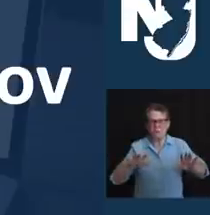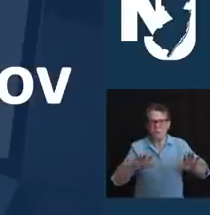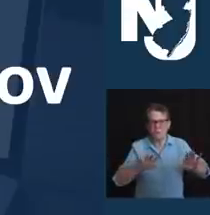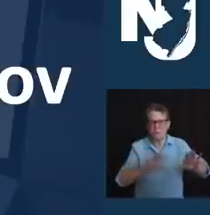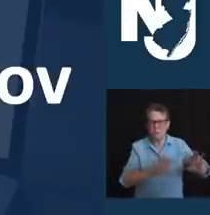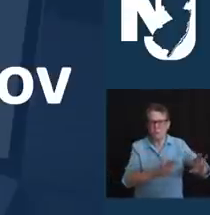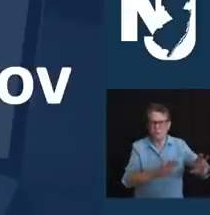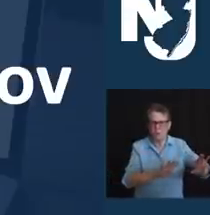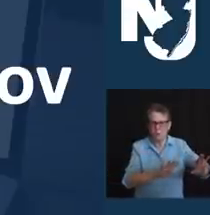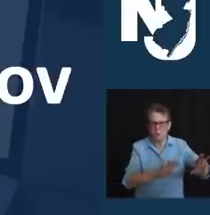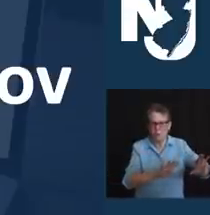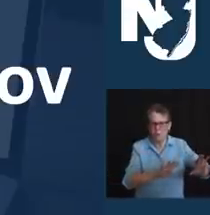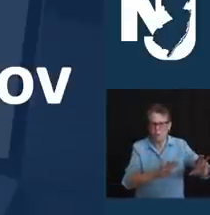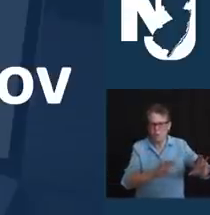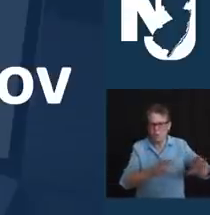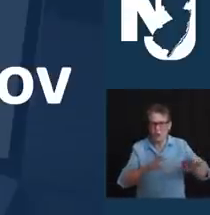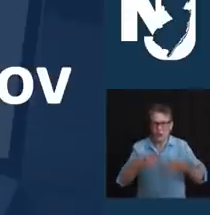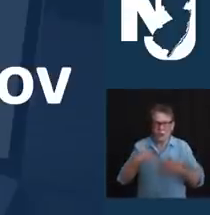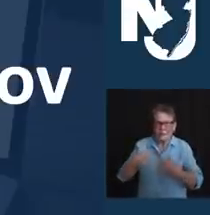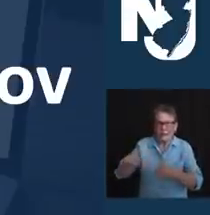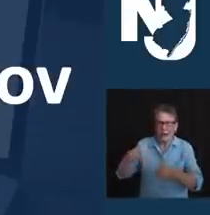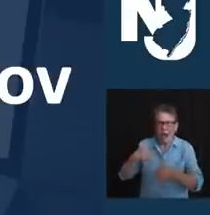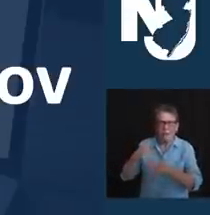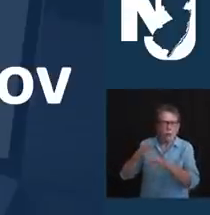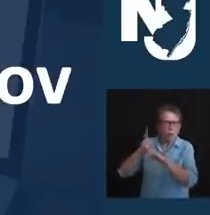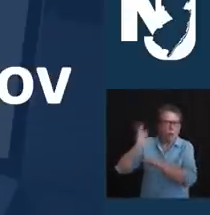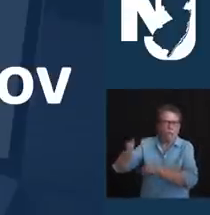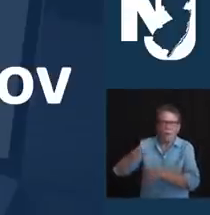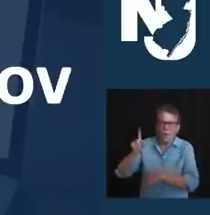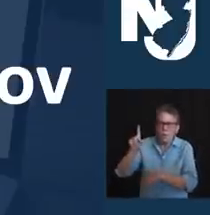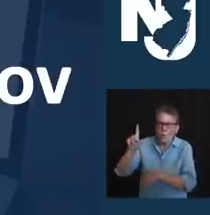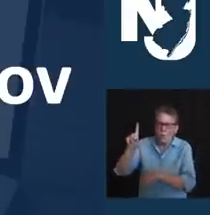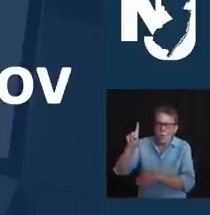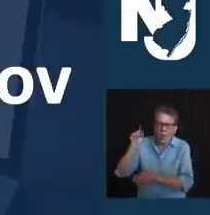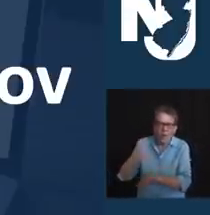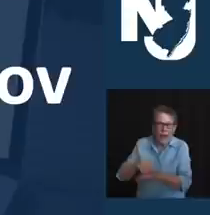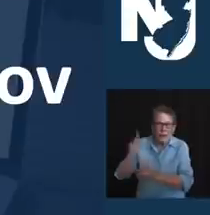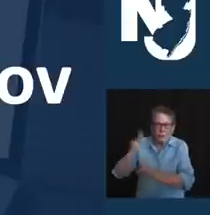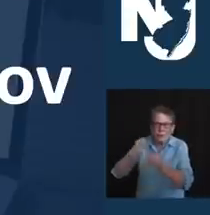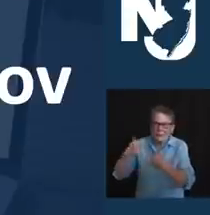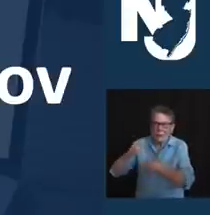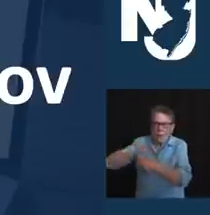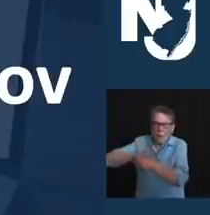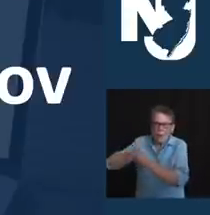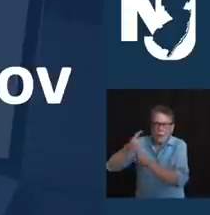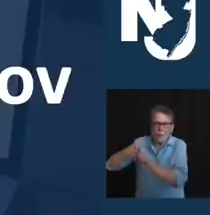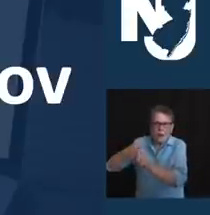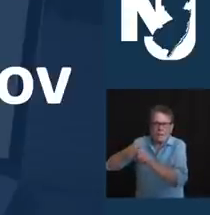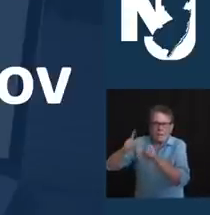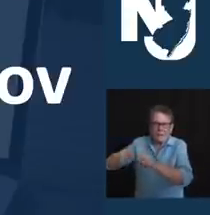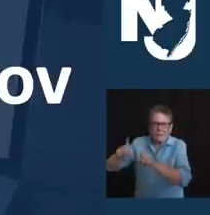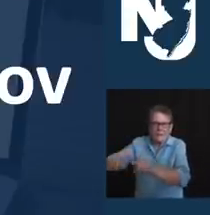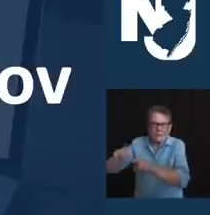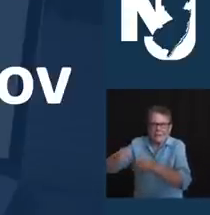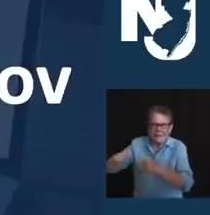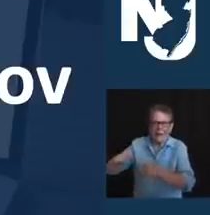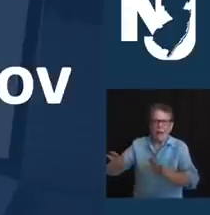cases daily on weekdays. That number is down, I think today, we're going to announce in a minute, to 300.